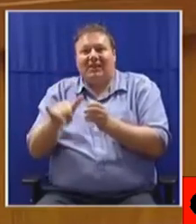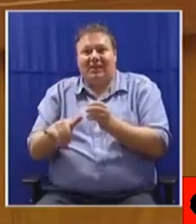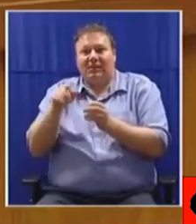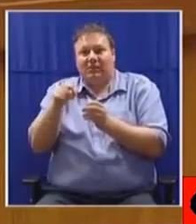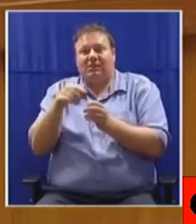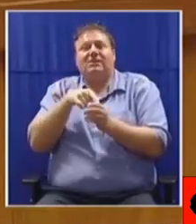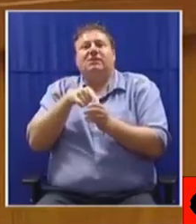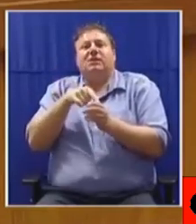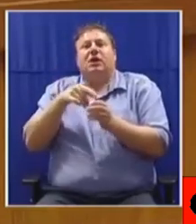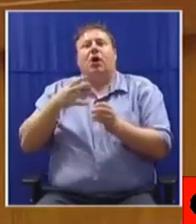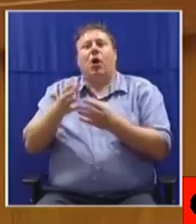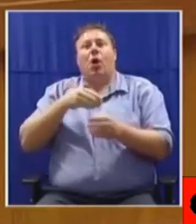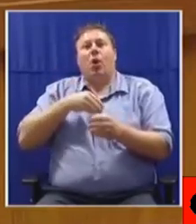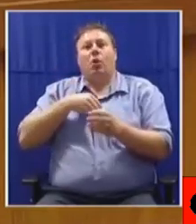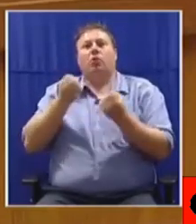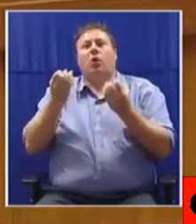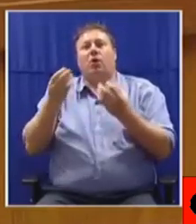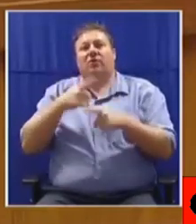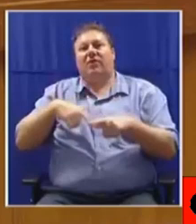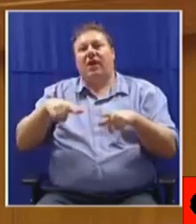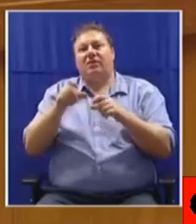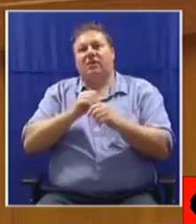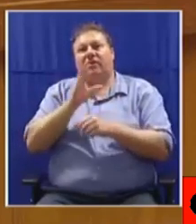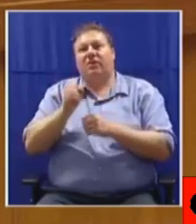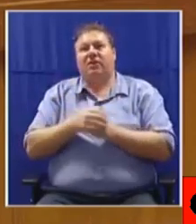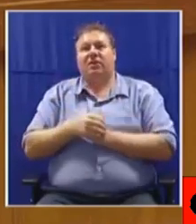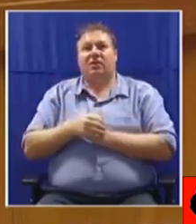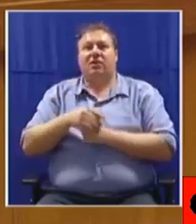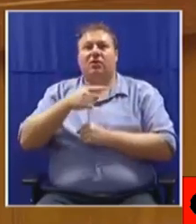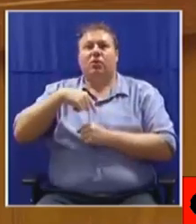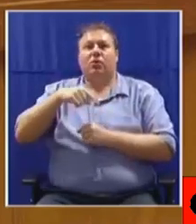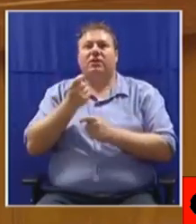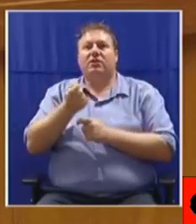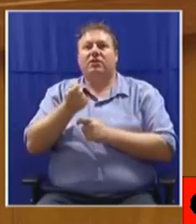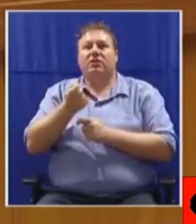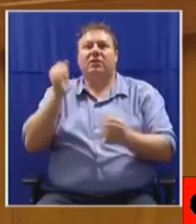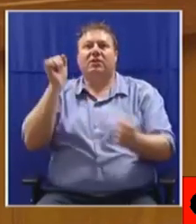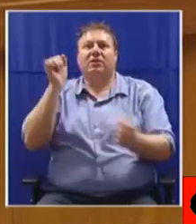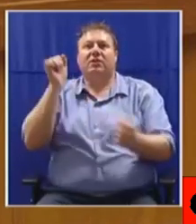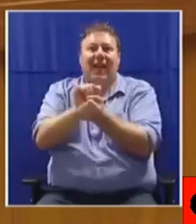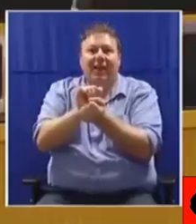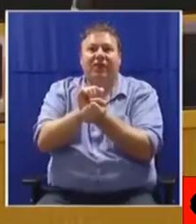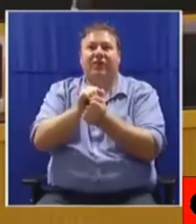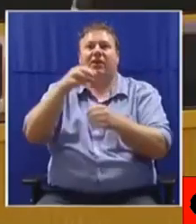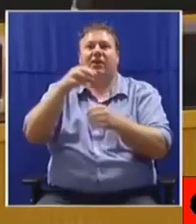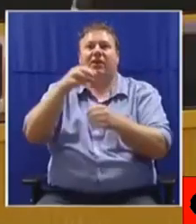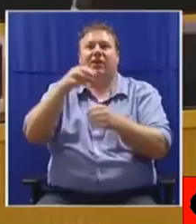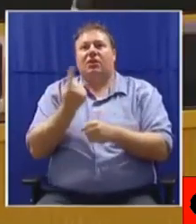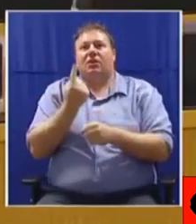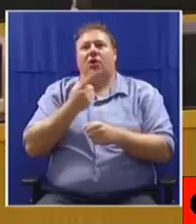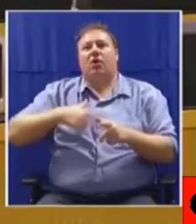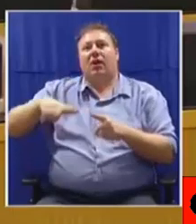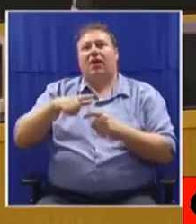in South Africa. No longer shall we be treated as slaves in our own land.